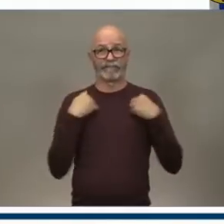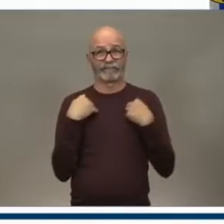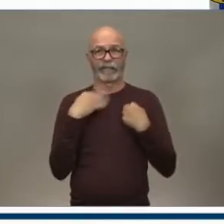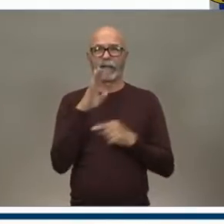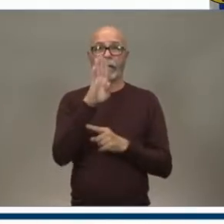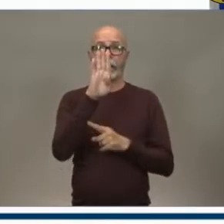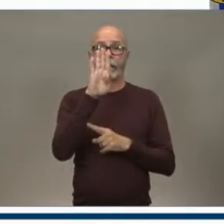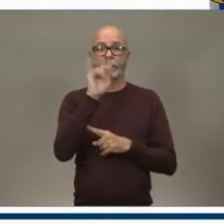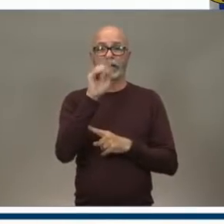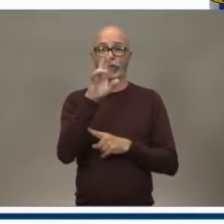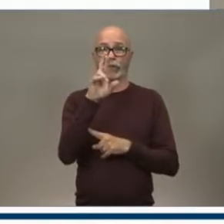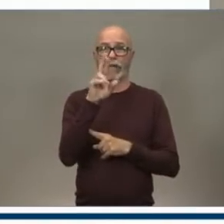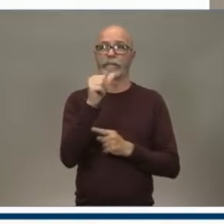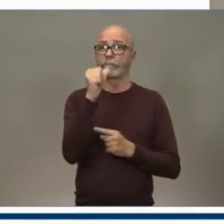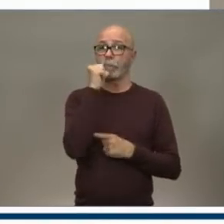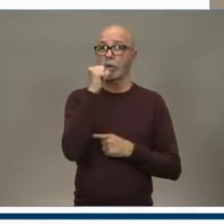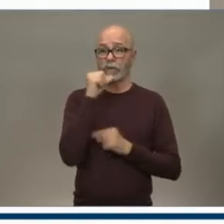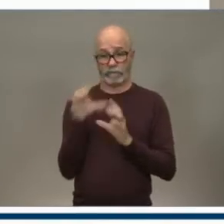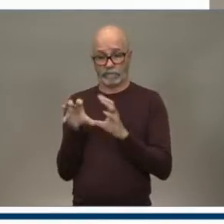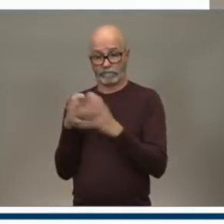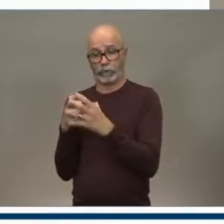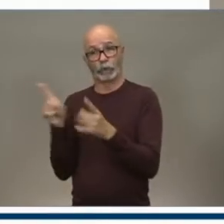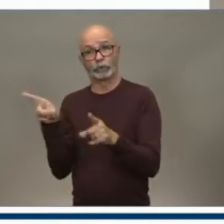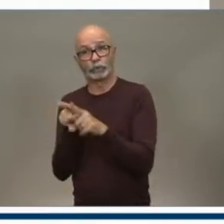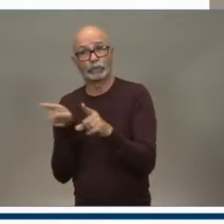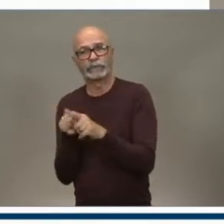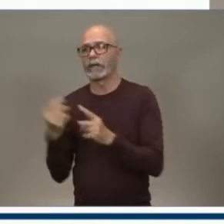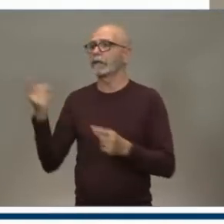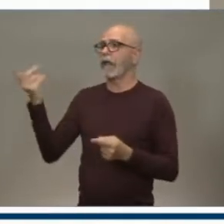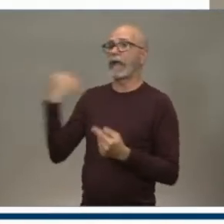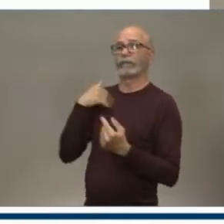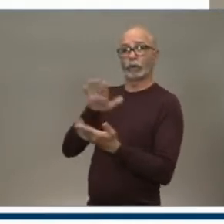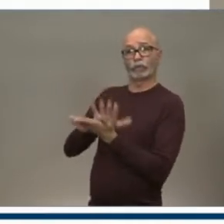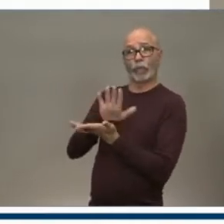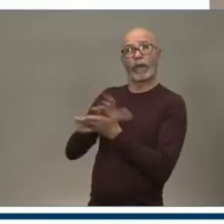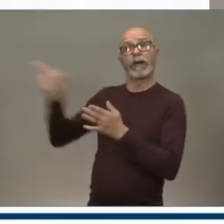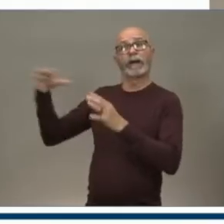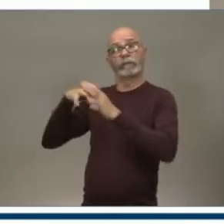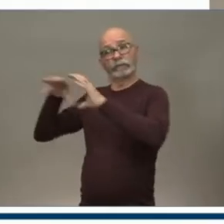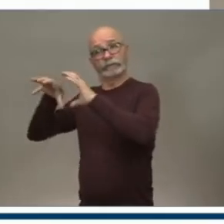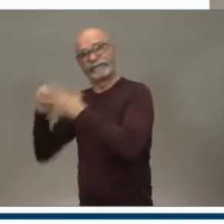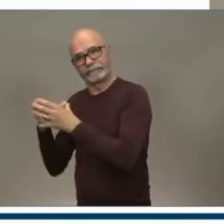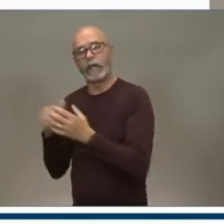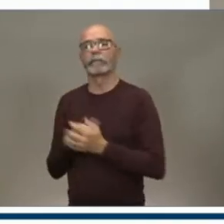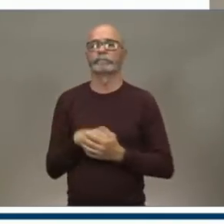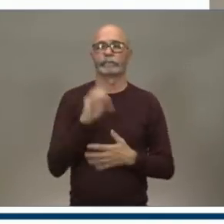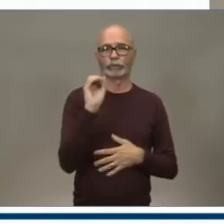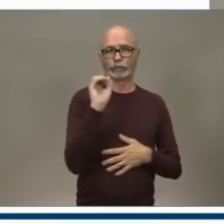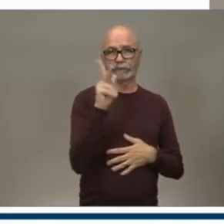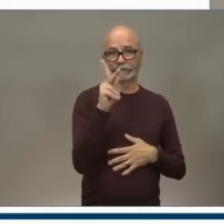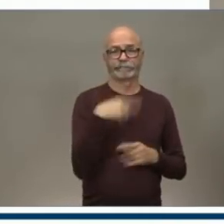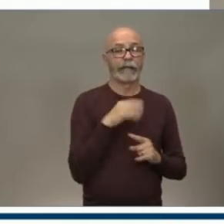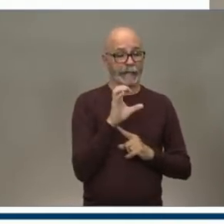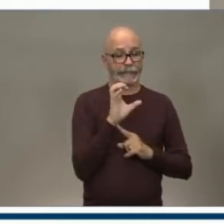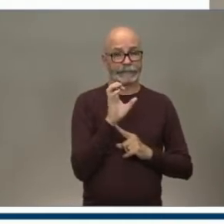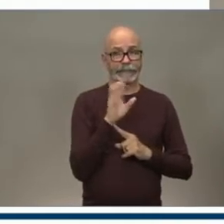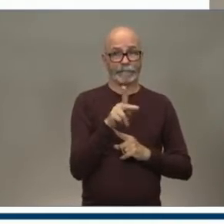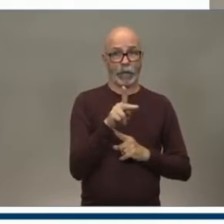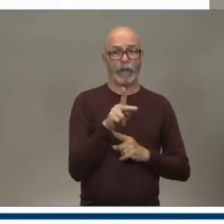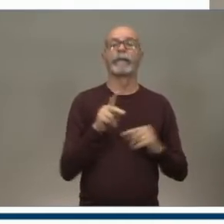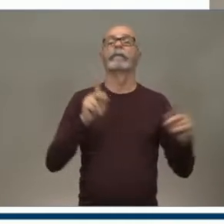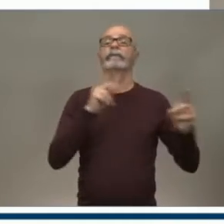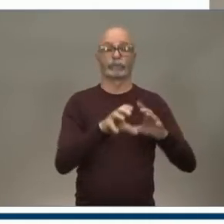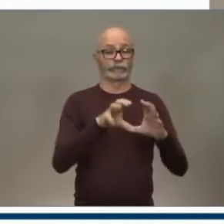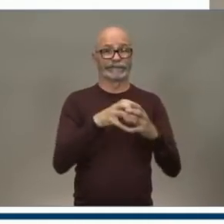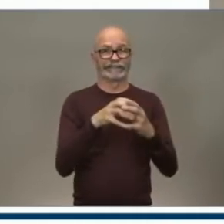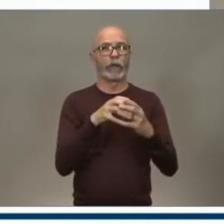for me? So we have what we call the Clayton Park cluster that that was associated with a workplace, but was